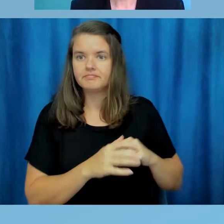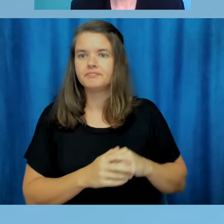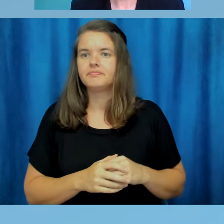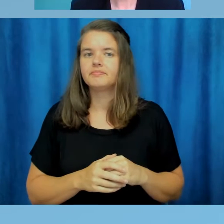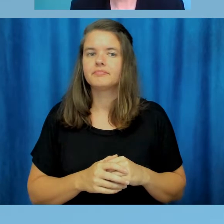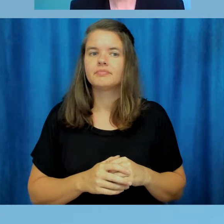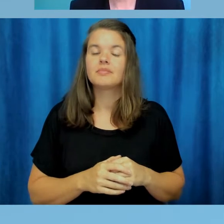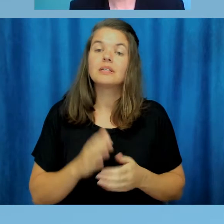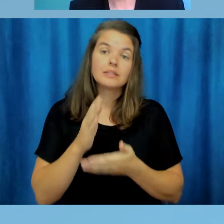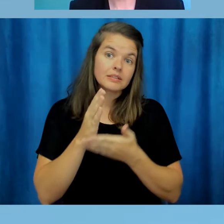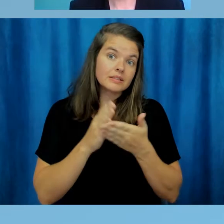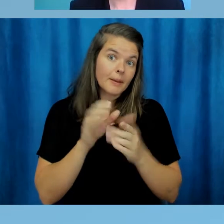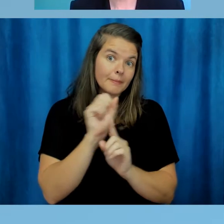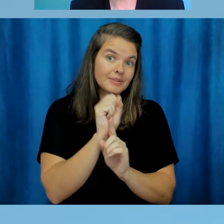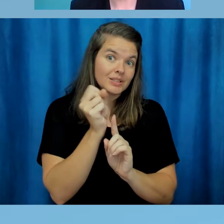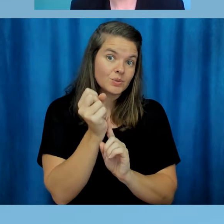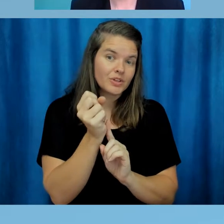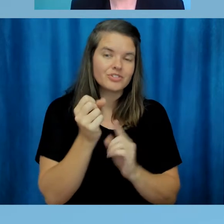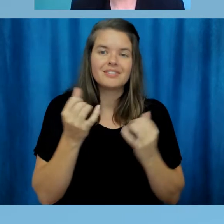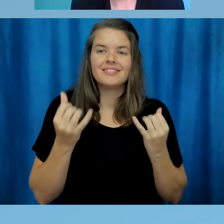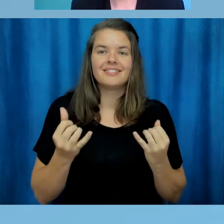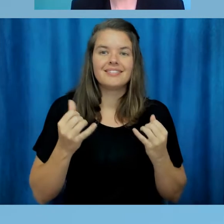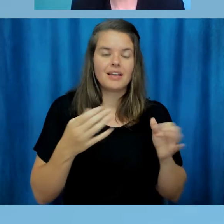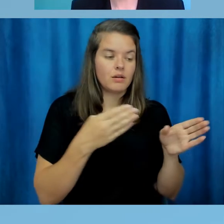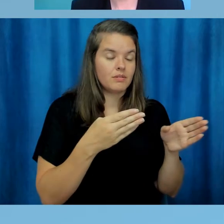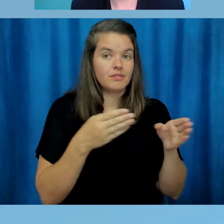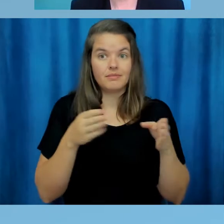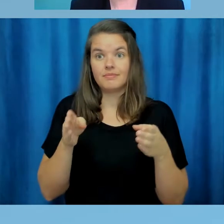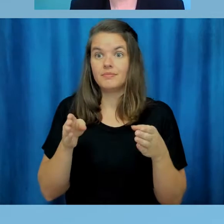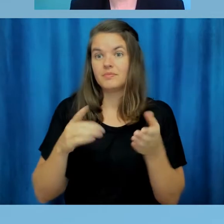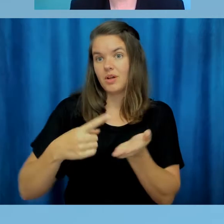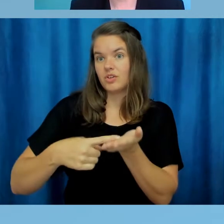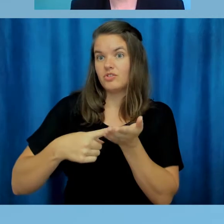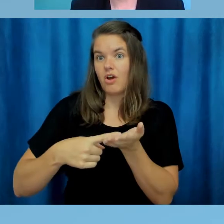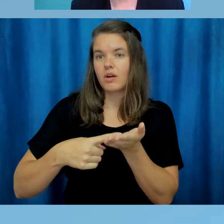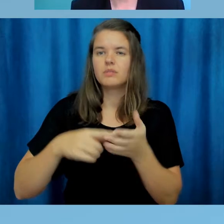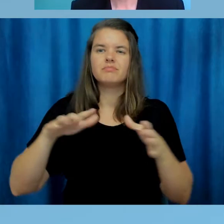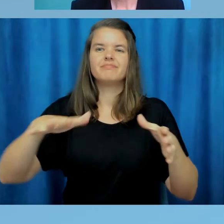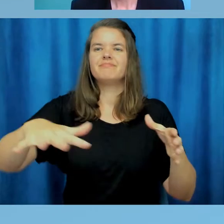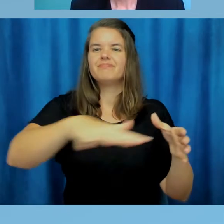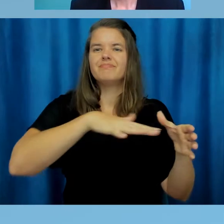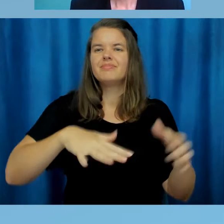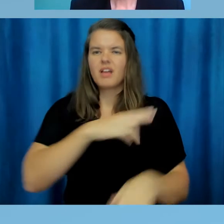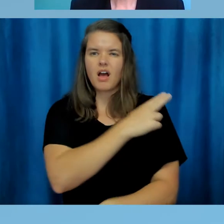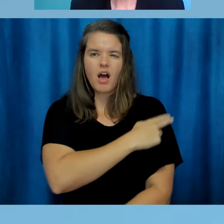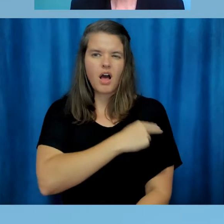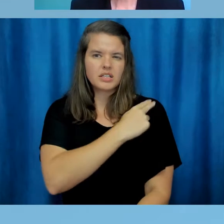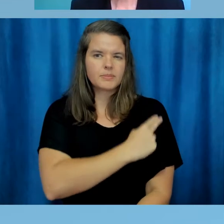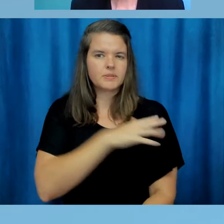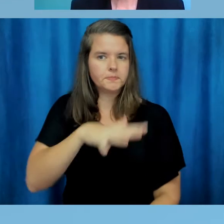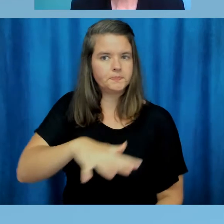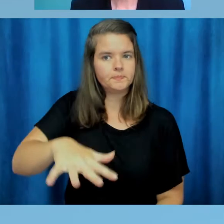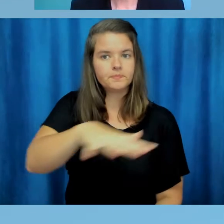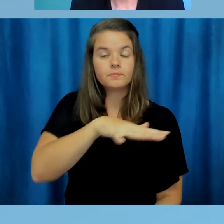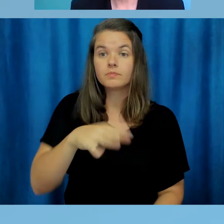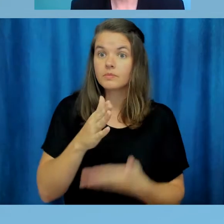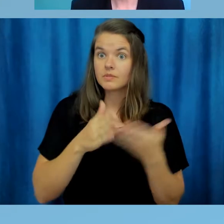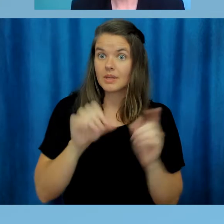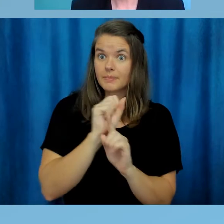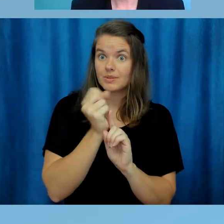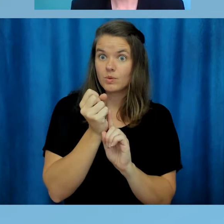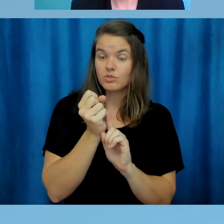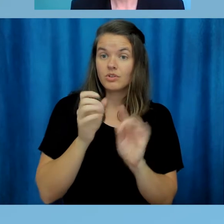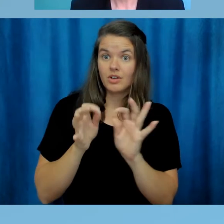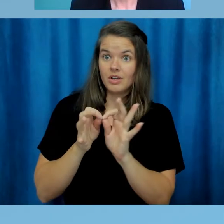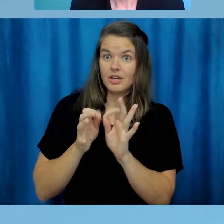So there are certain situations, and I'm going to turn my attention to the hospital setting here. There are certain situations where